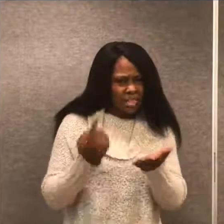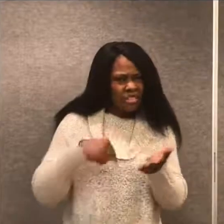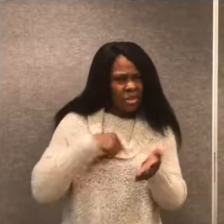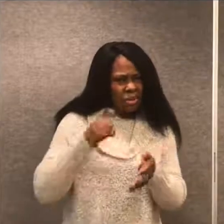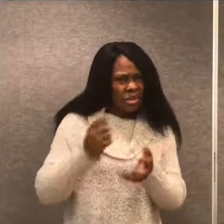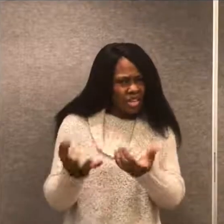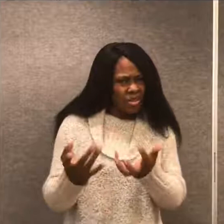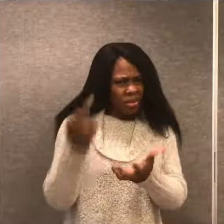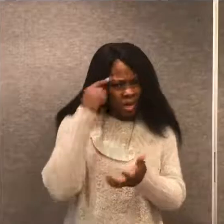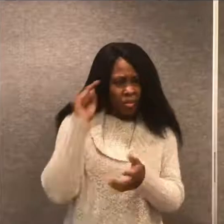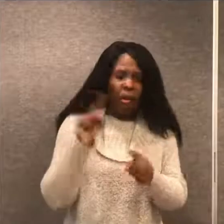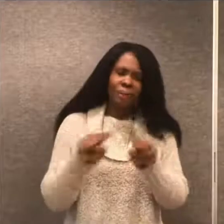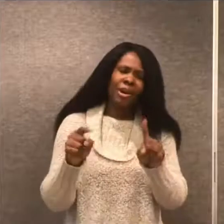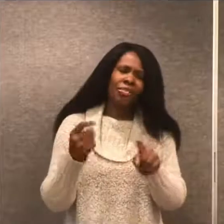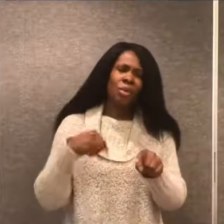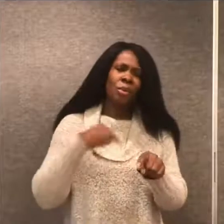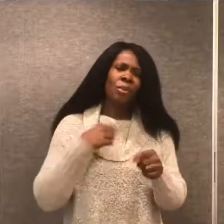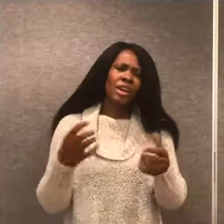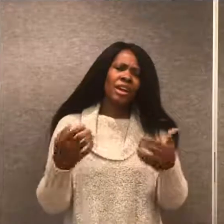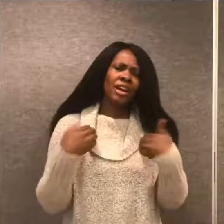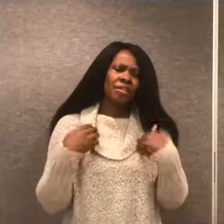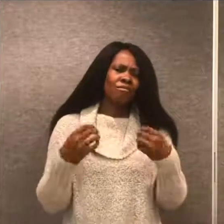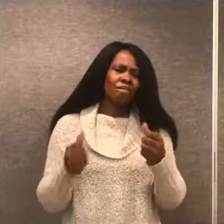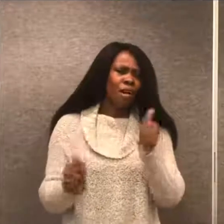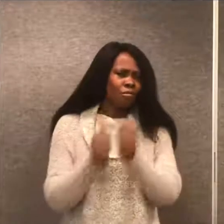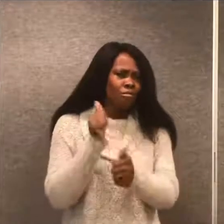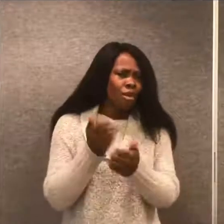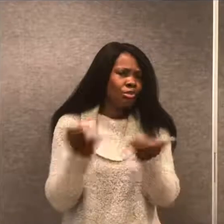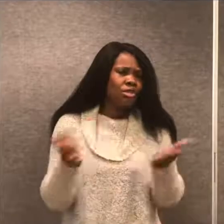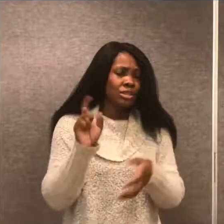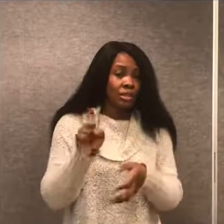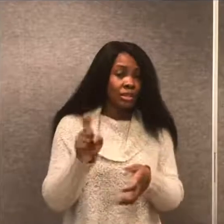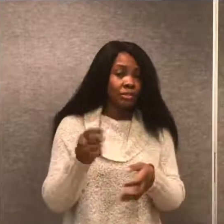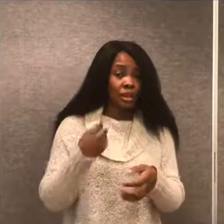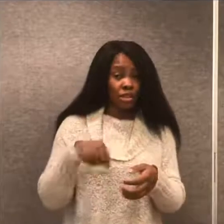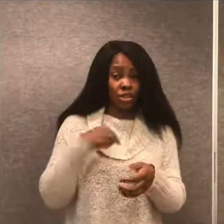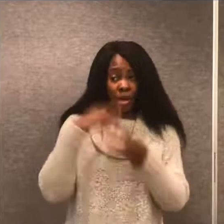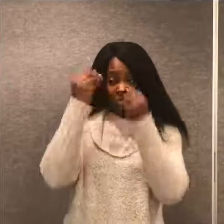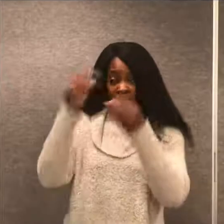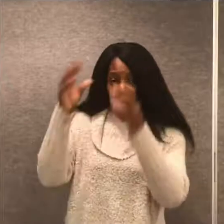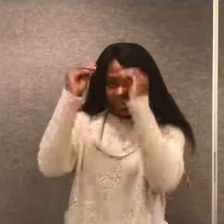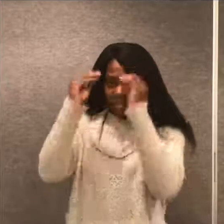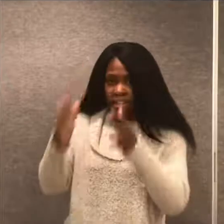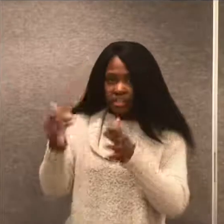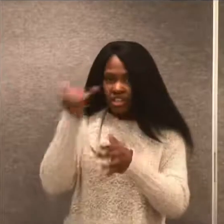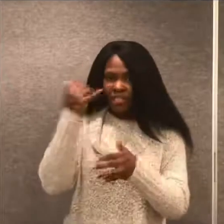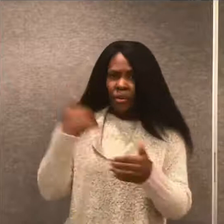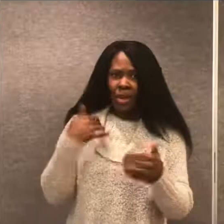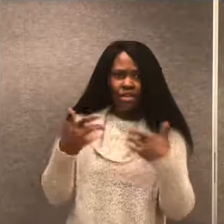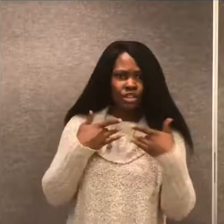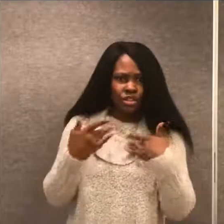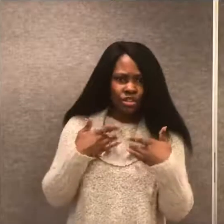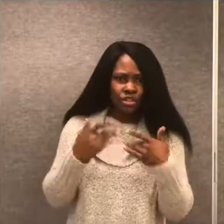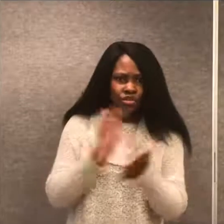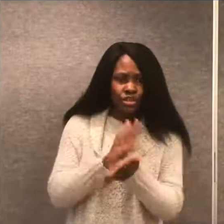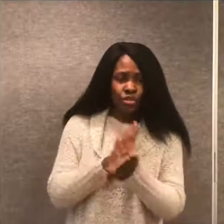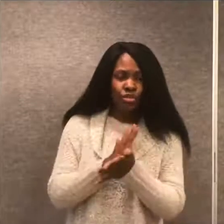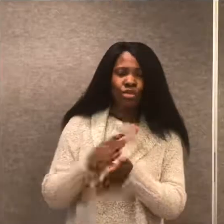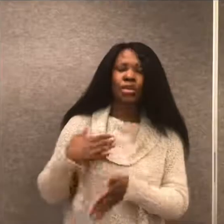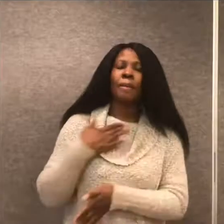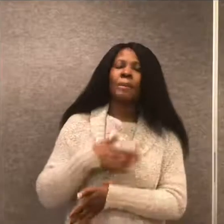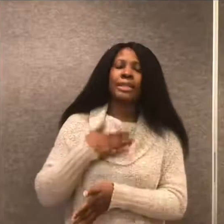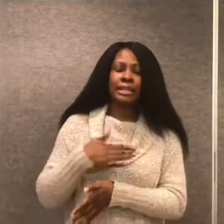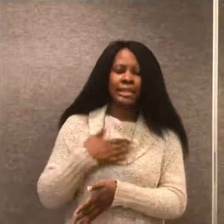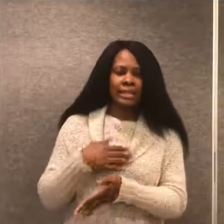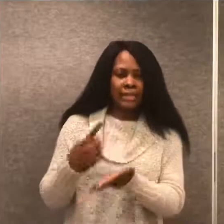that we do have. So I always tell teachers, if there are concerns in your schools, please talk to the principals, because we did deliver